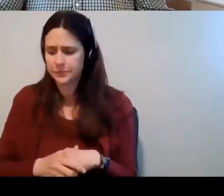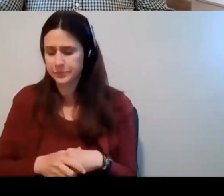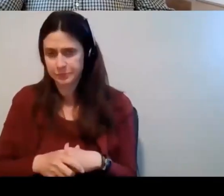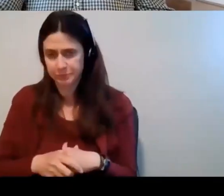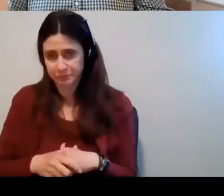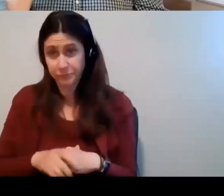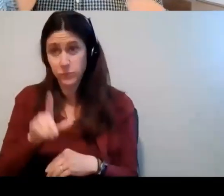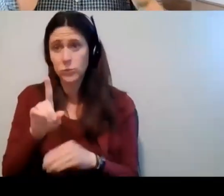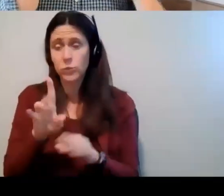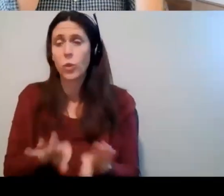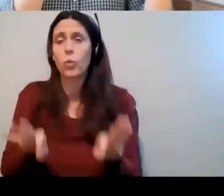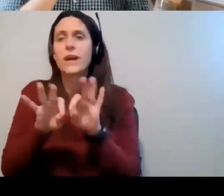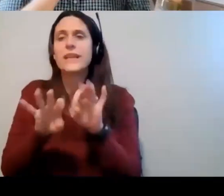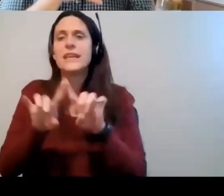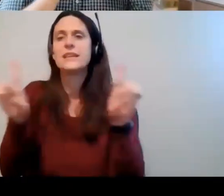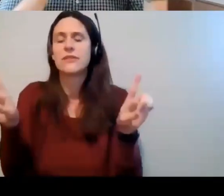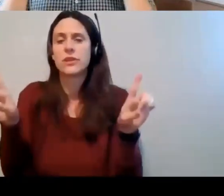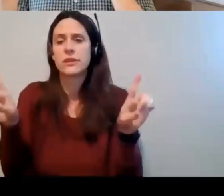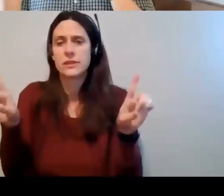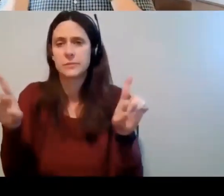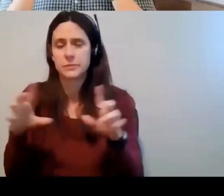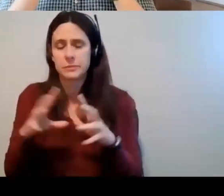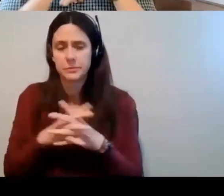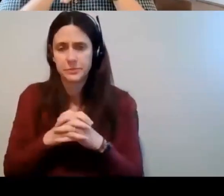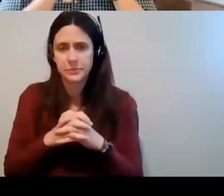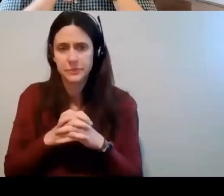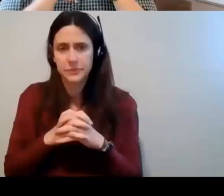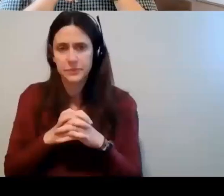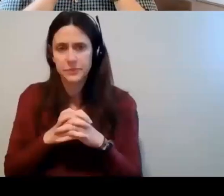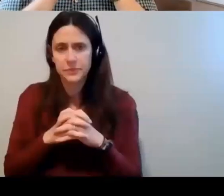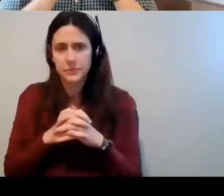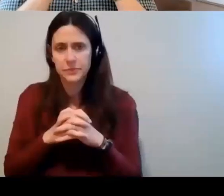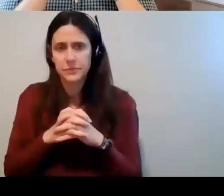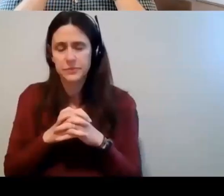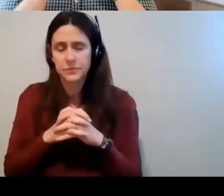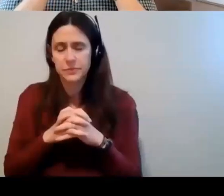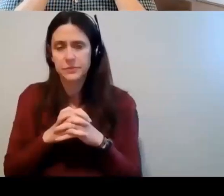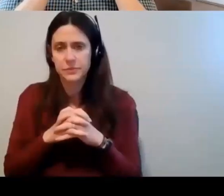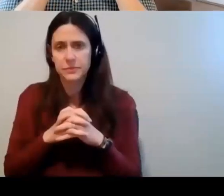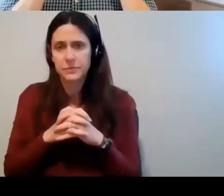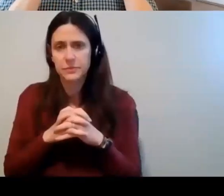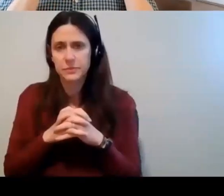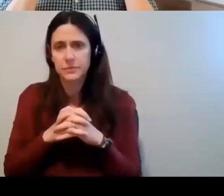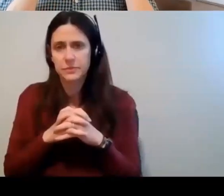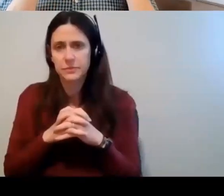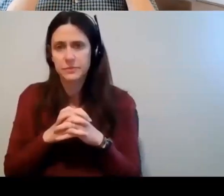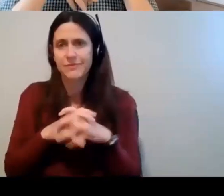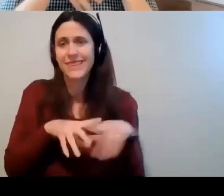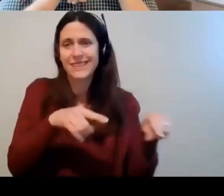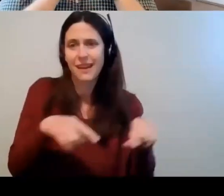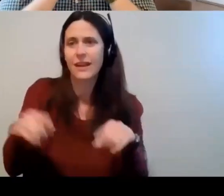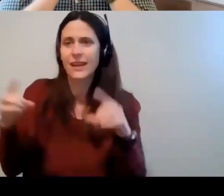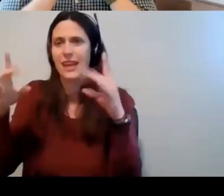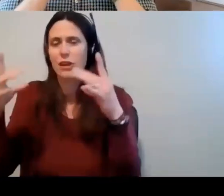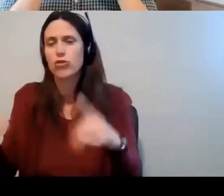One key difference between the anxiety we talked about earlier and trauma as a whole is the kind of arousal